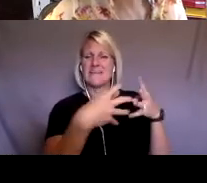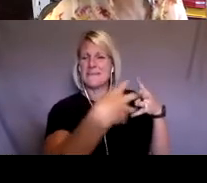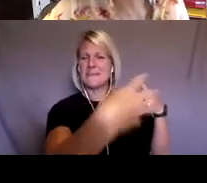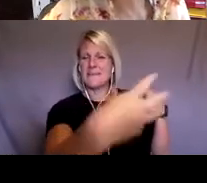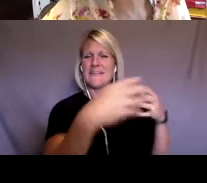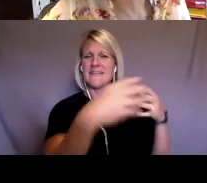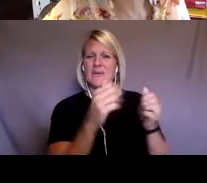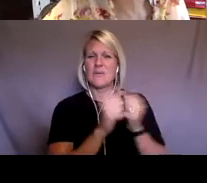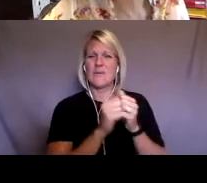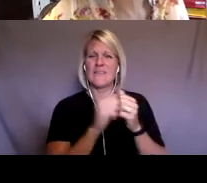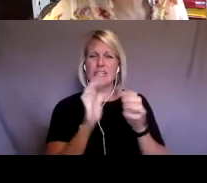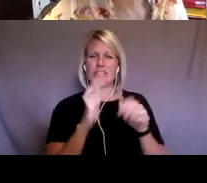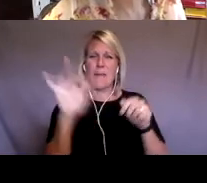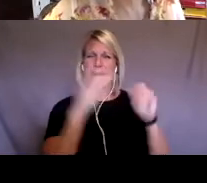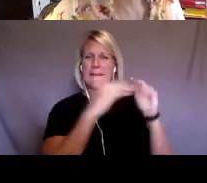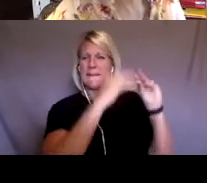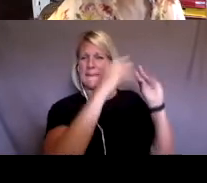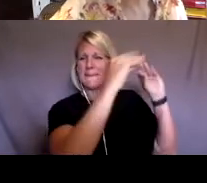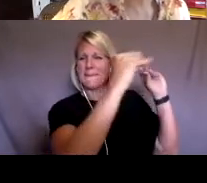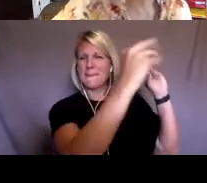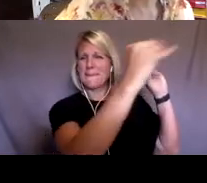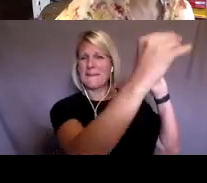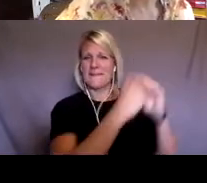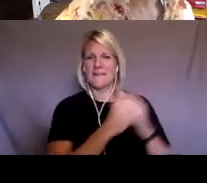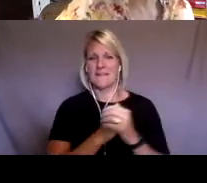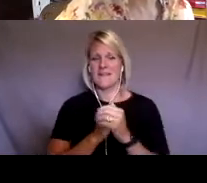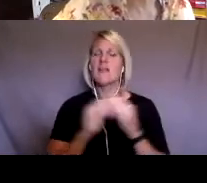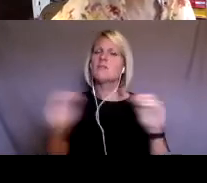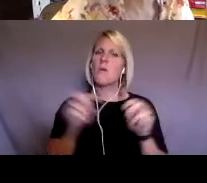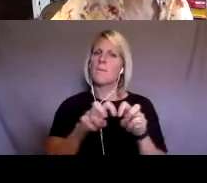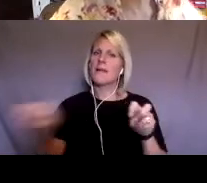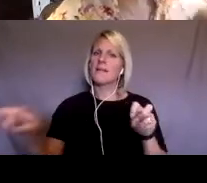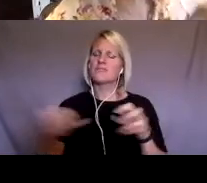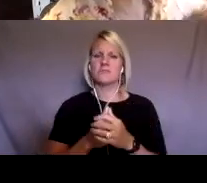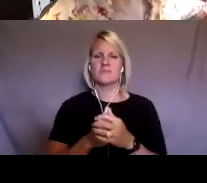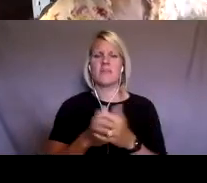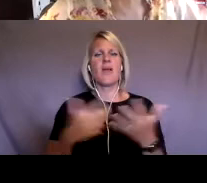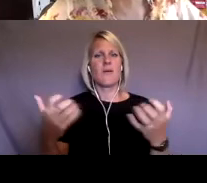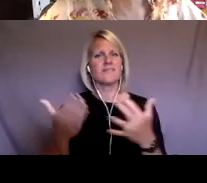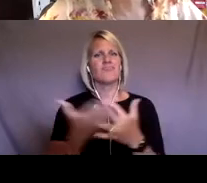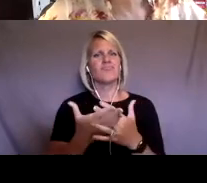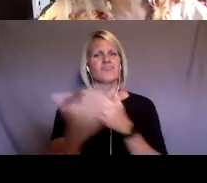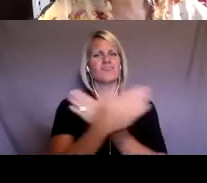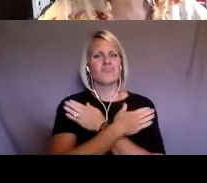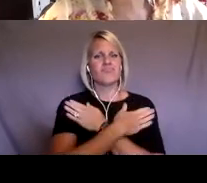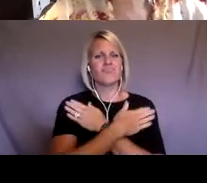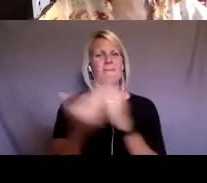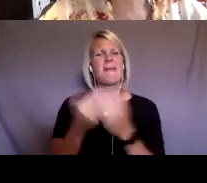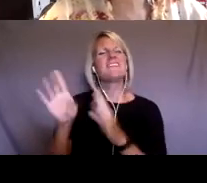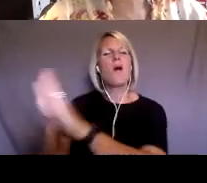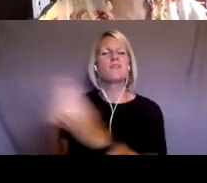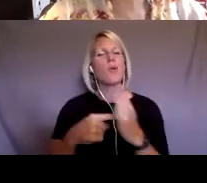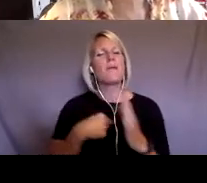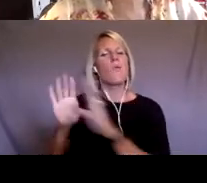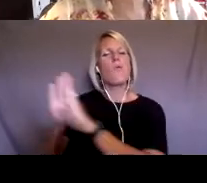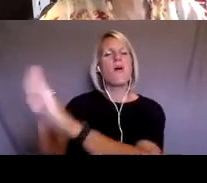And there are no benches. I want to take a rest break on this little wall. She was showing us a wall. You see, there is nowhere for